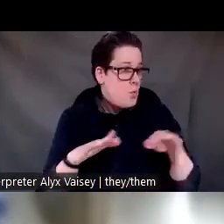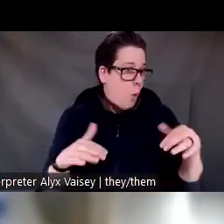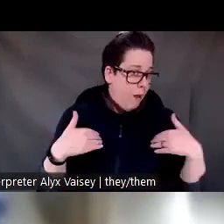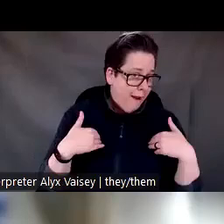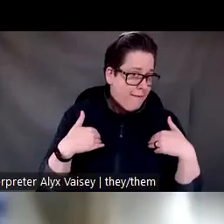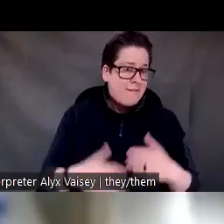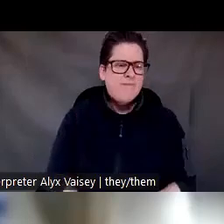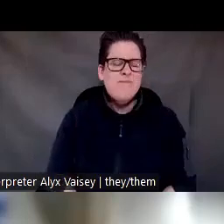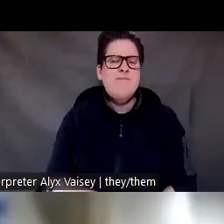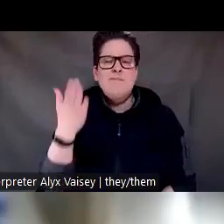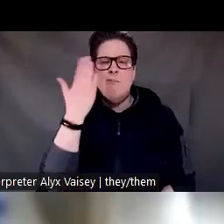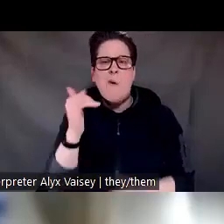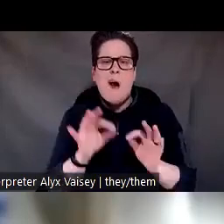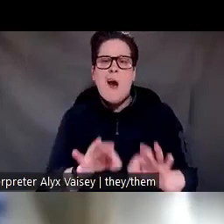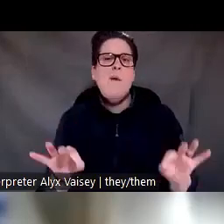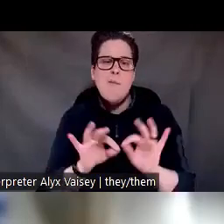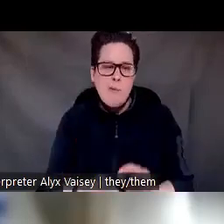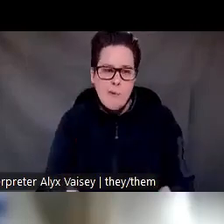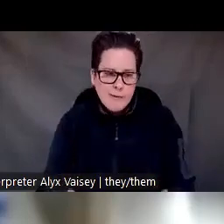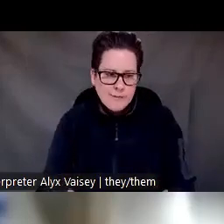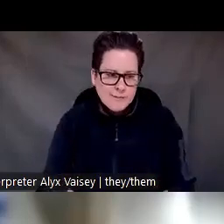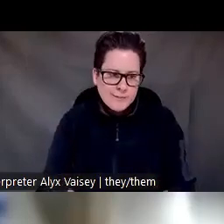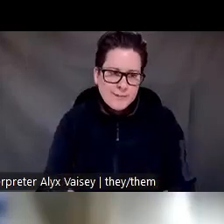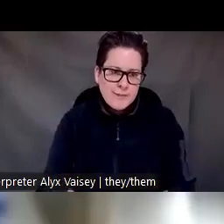So why is this important? Well,